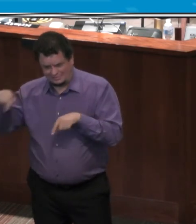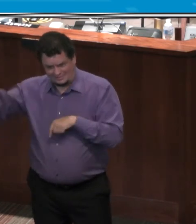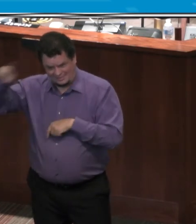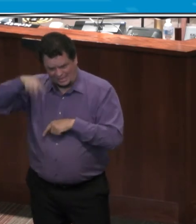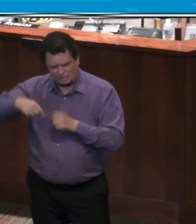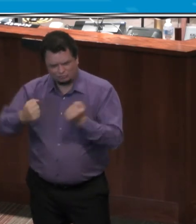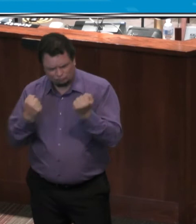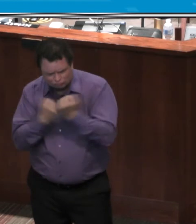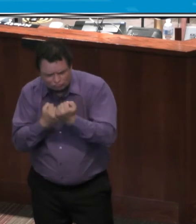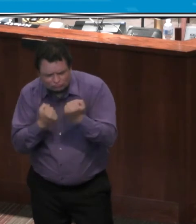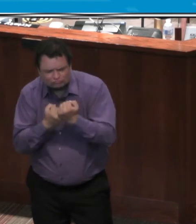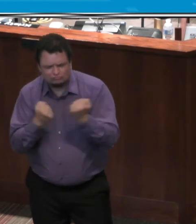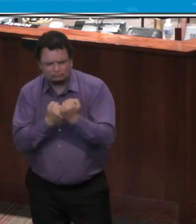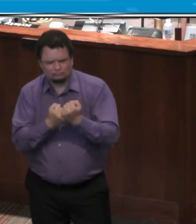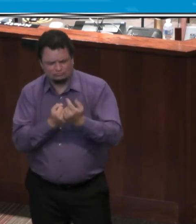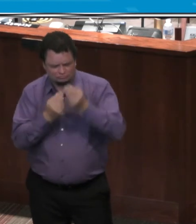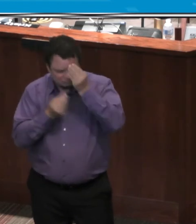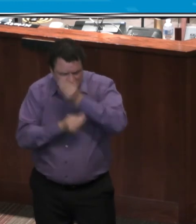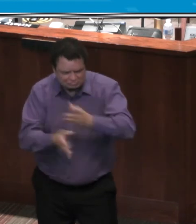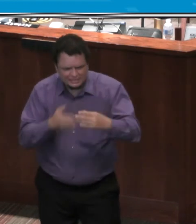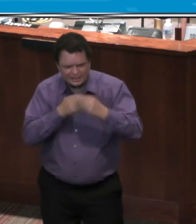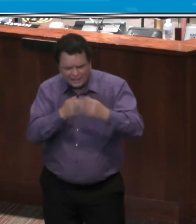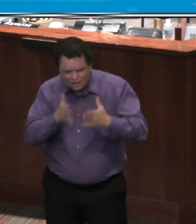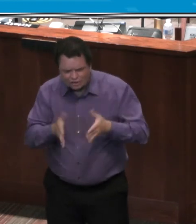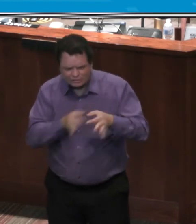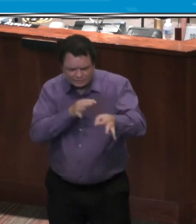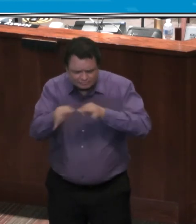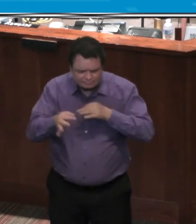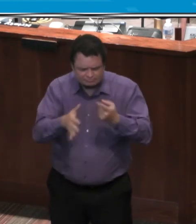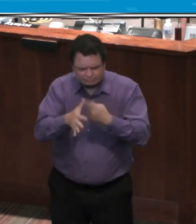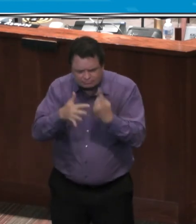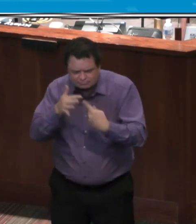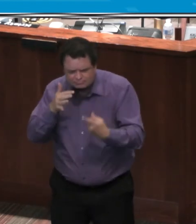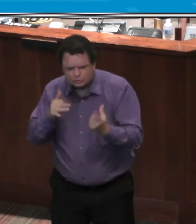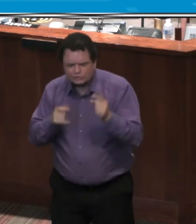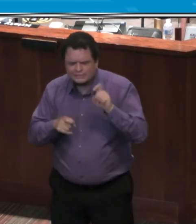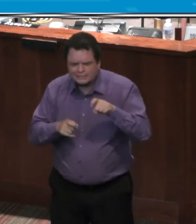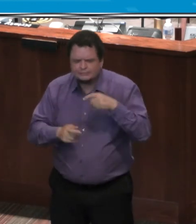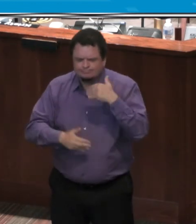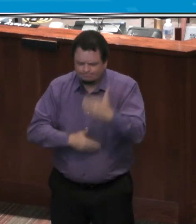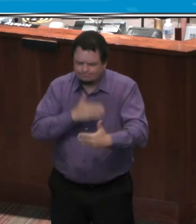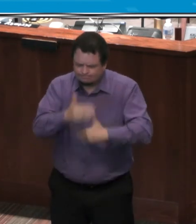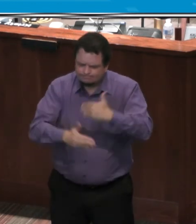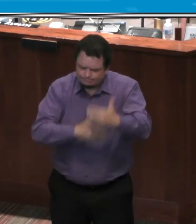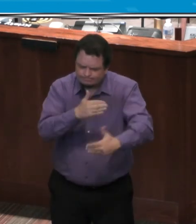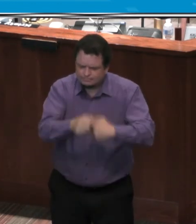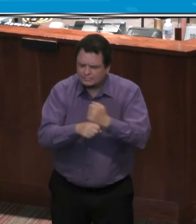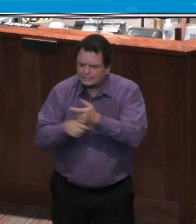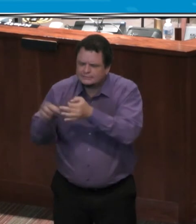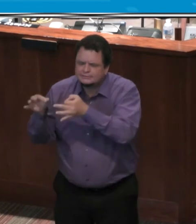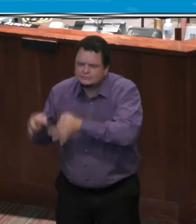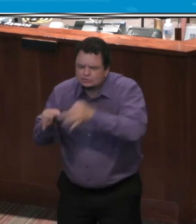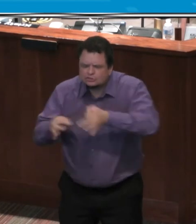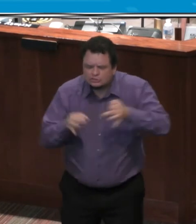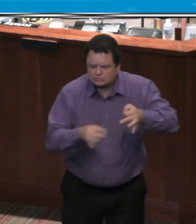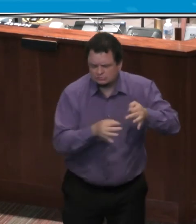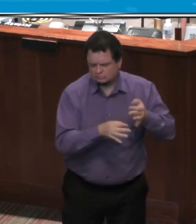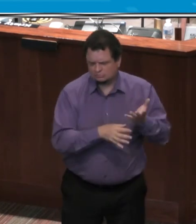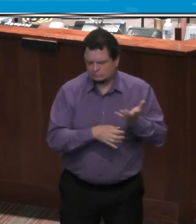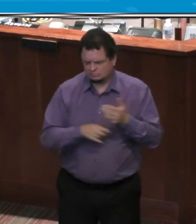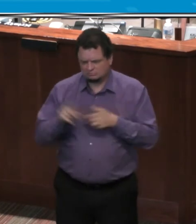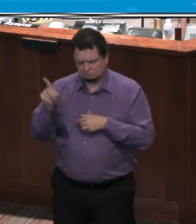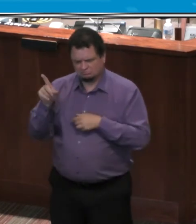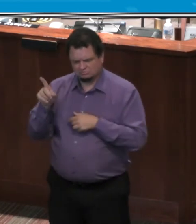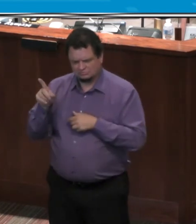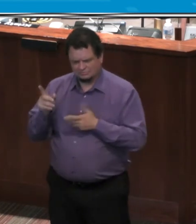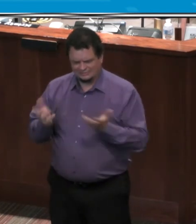other agency and help walk us through these decisions. So I just want to make certain that you knew that they'd done this really